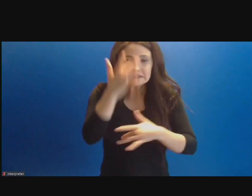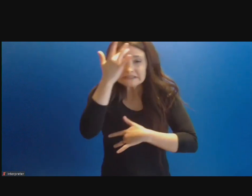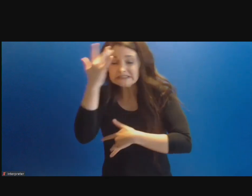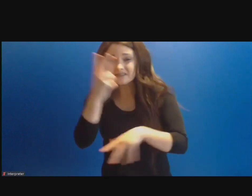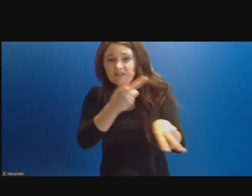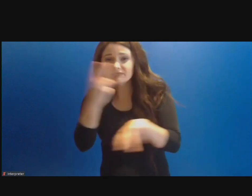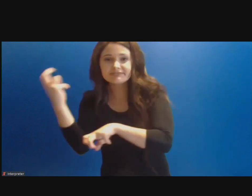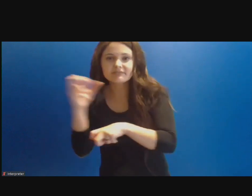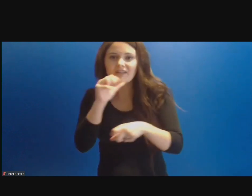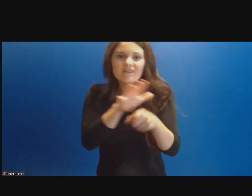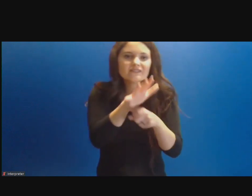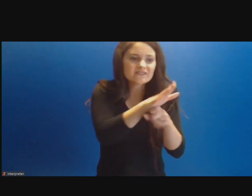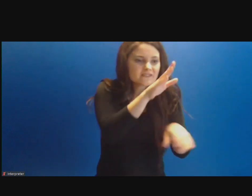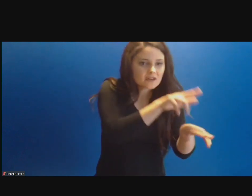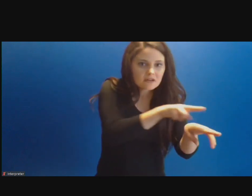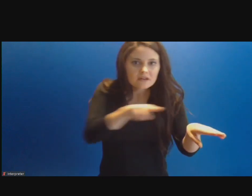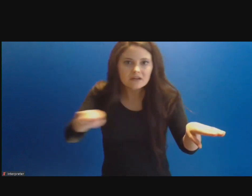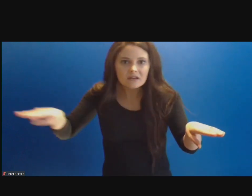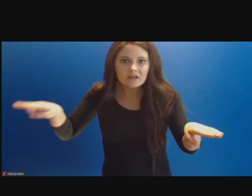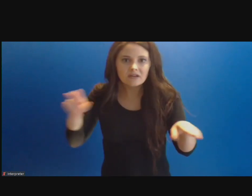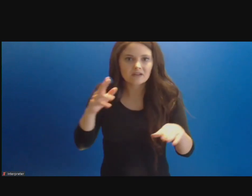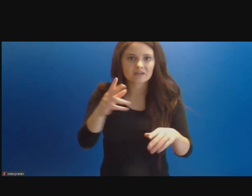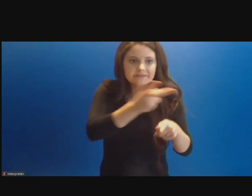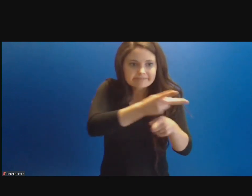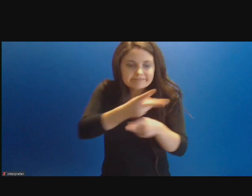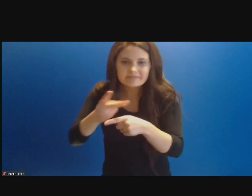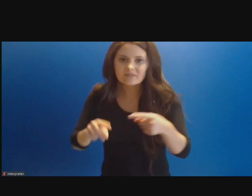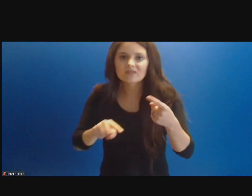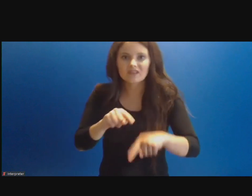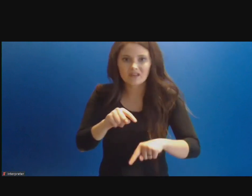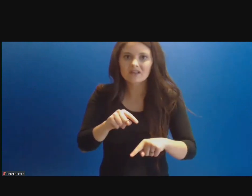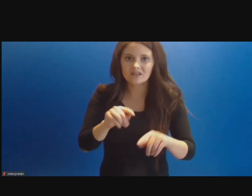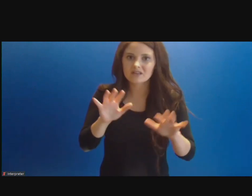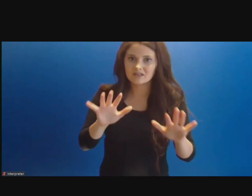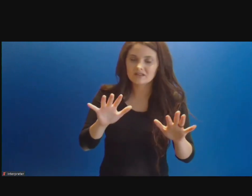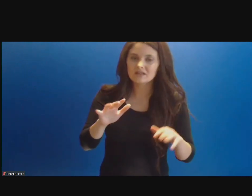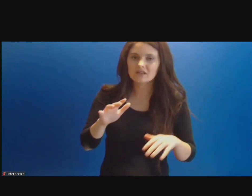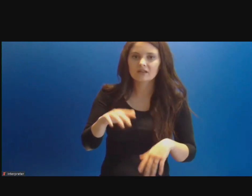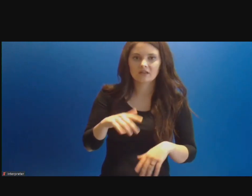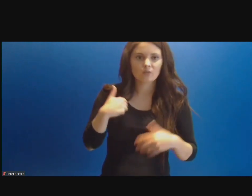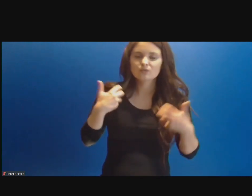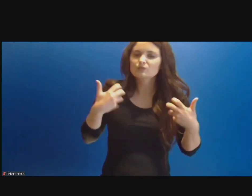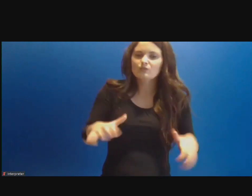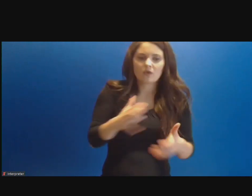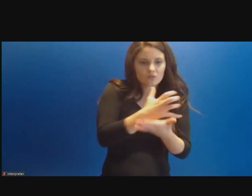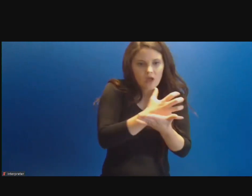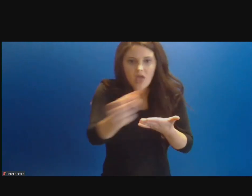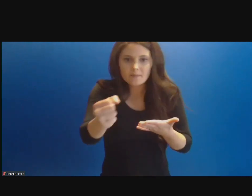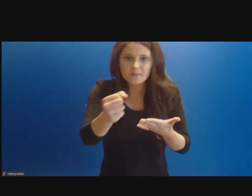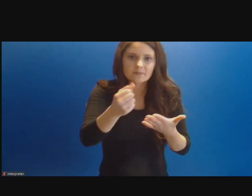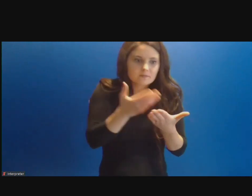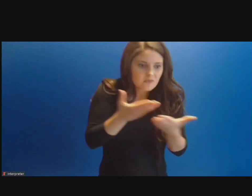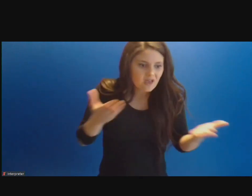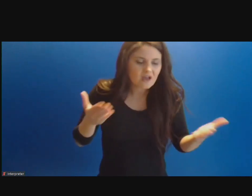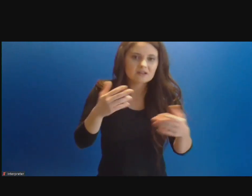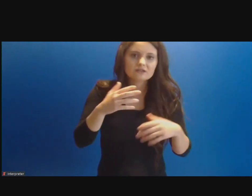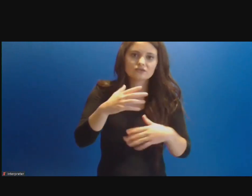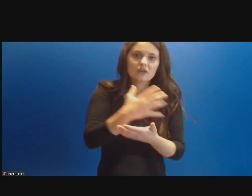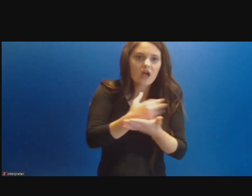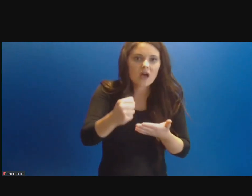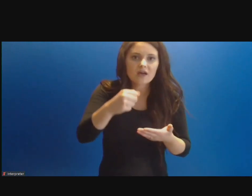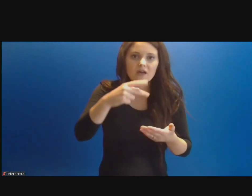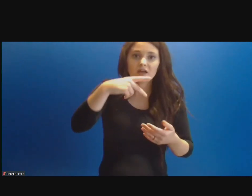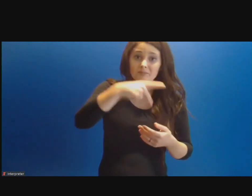we flattened the curve and we've not gone over that threshold where we run out of beds and we run out of personal